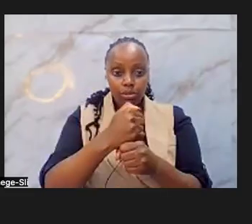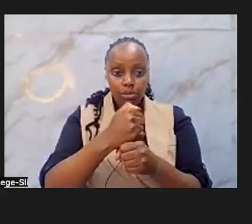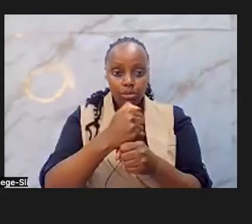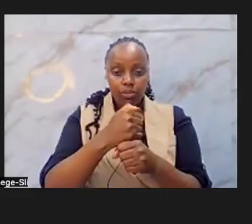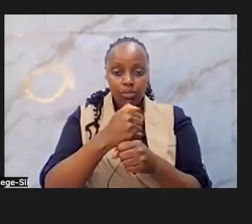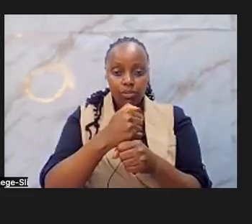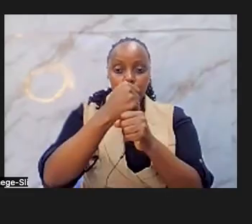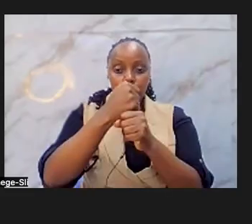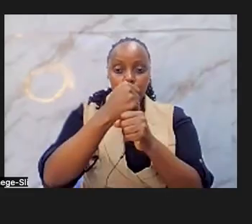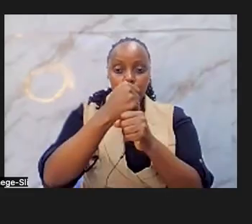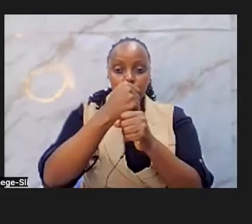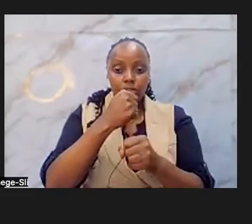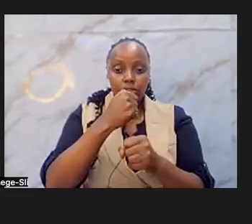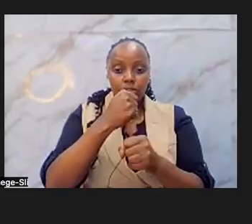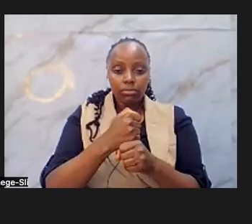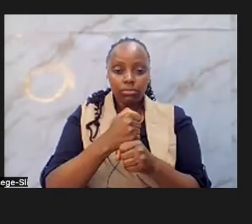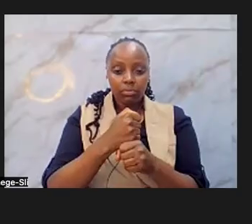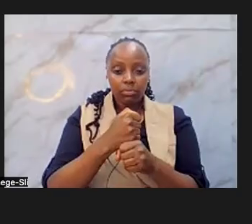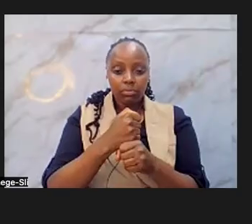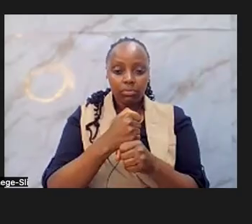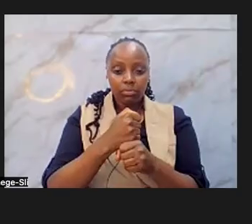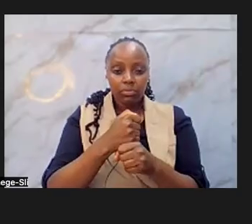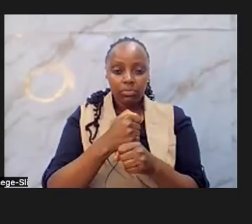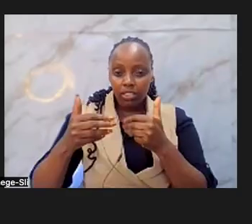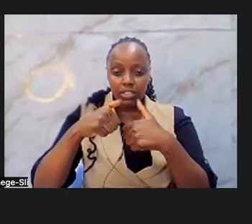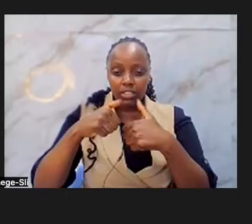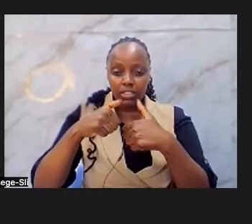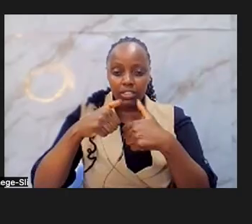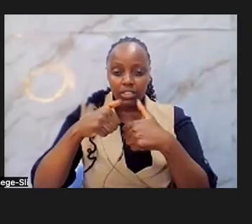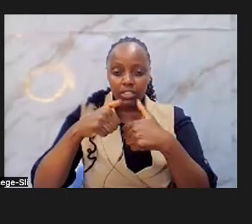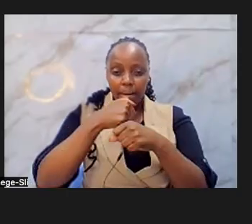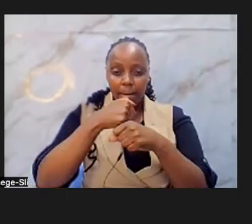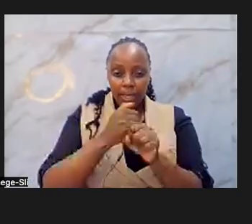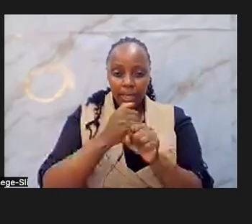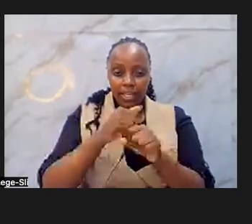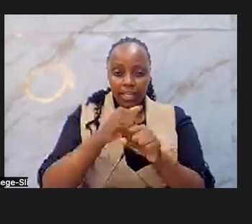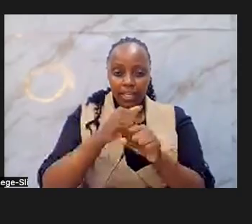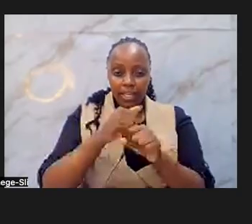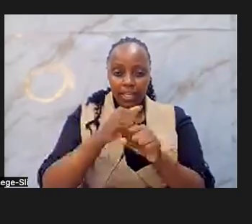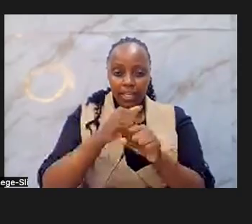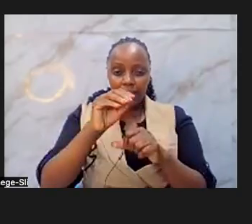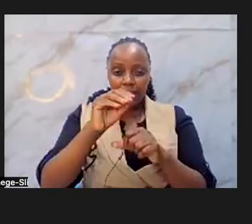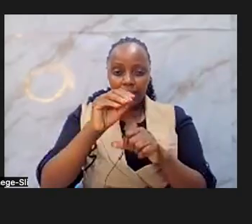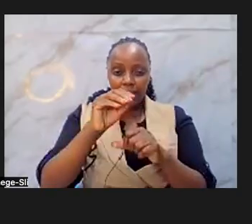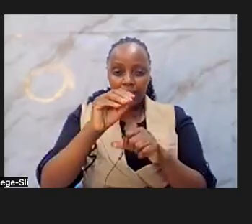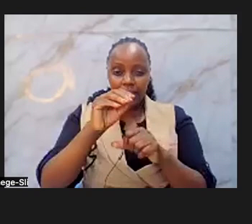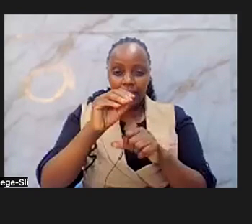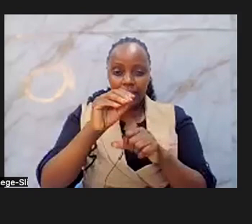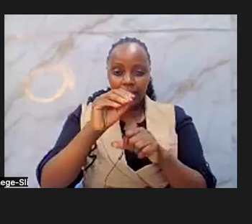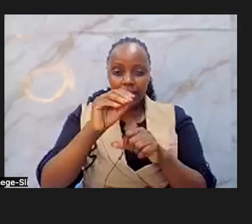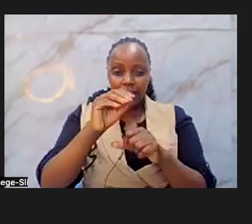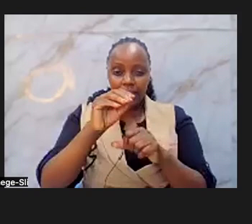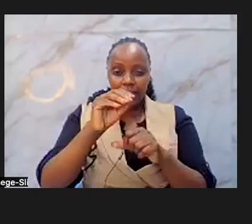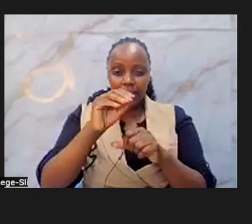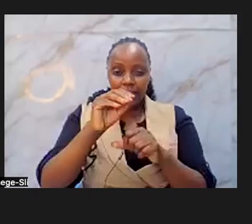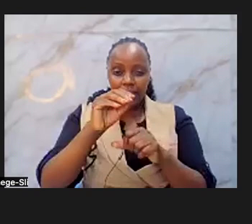conversation, interaction, and keeping the woman at the center of that conversation, really understanding where she is when she is trying to